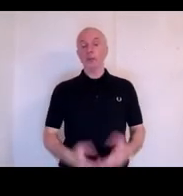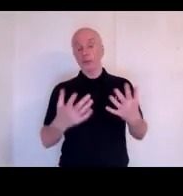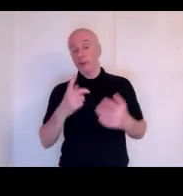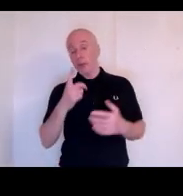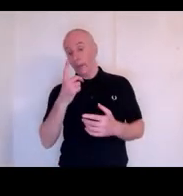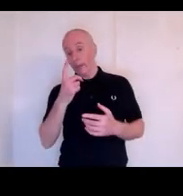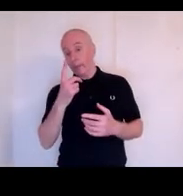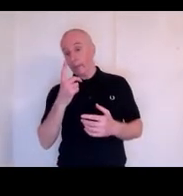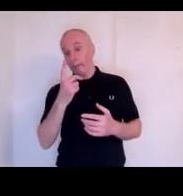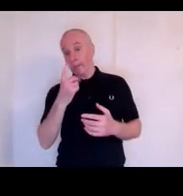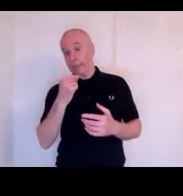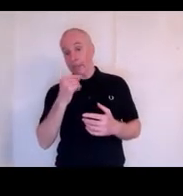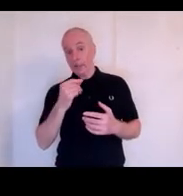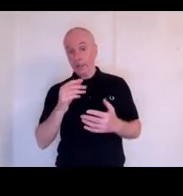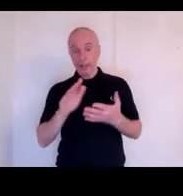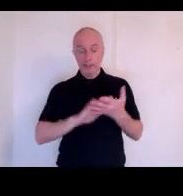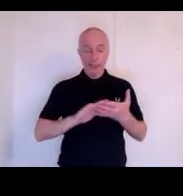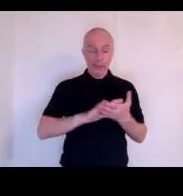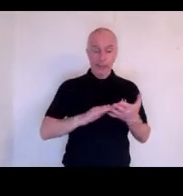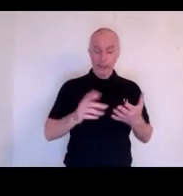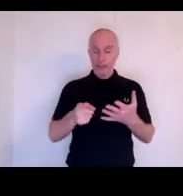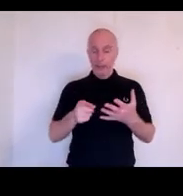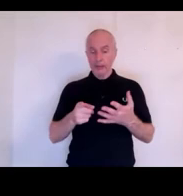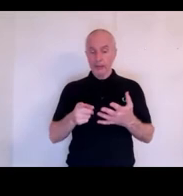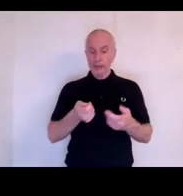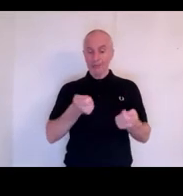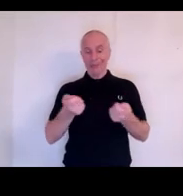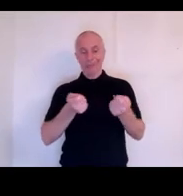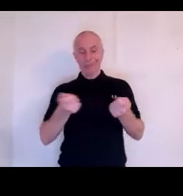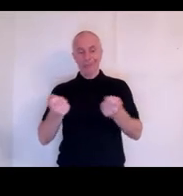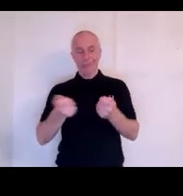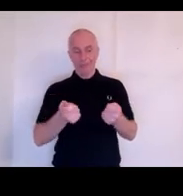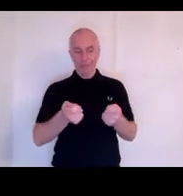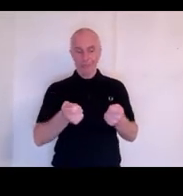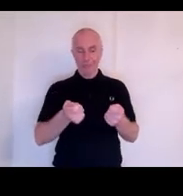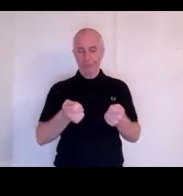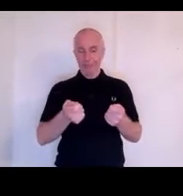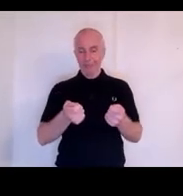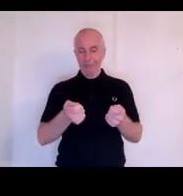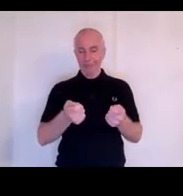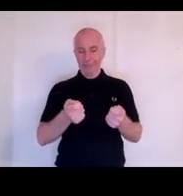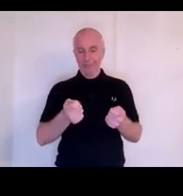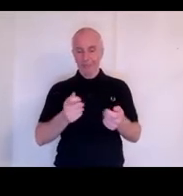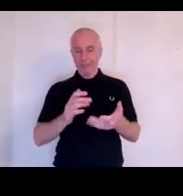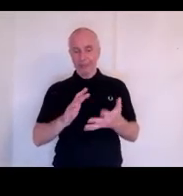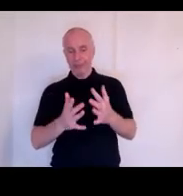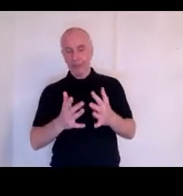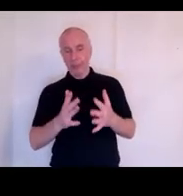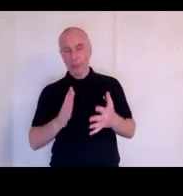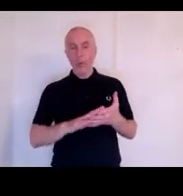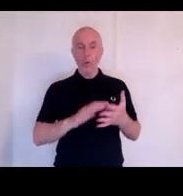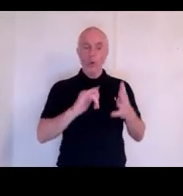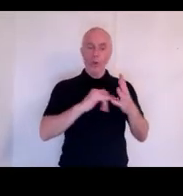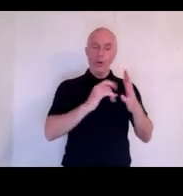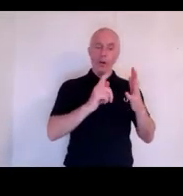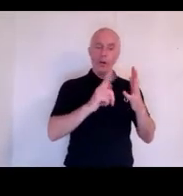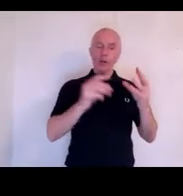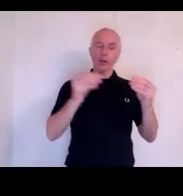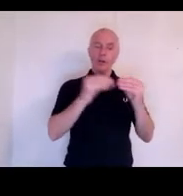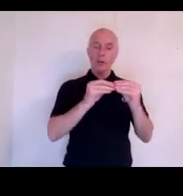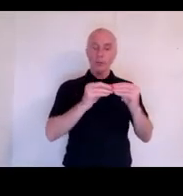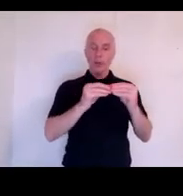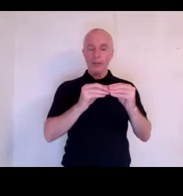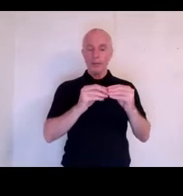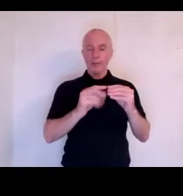losing control of the reaction or subcritical where the rate of fission events is lower than the incoming events. And therefore,